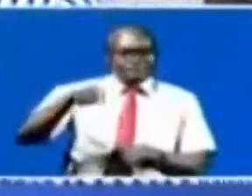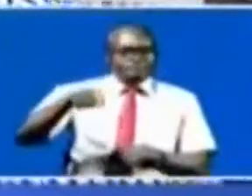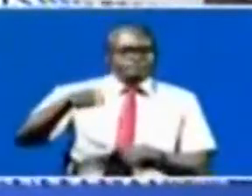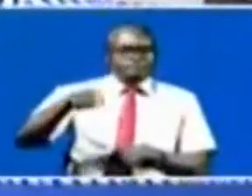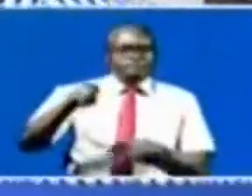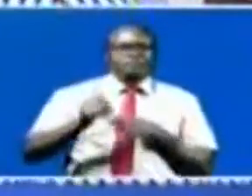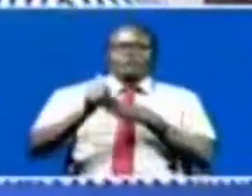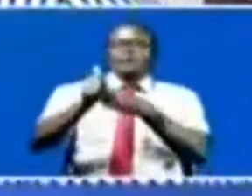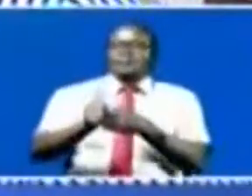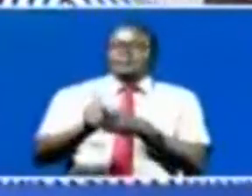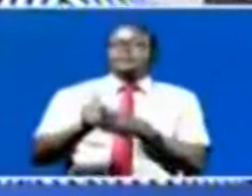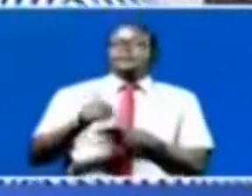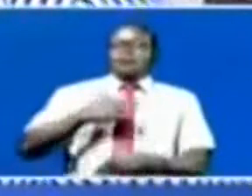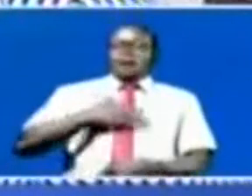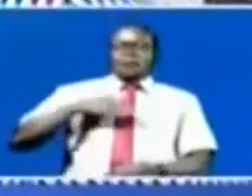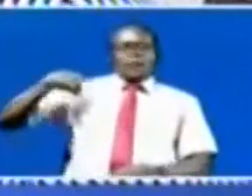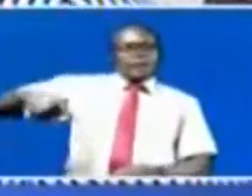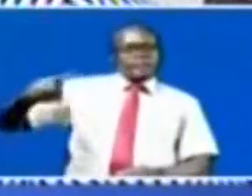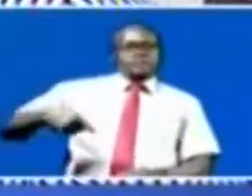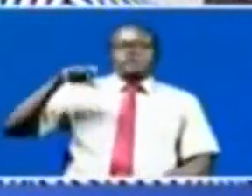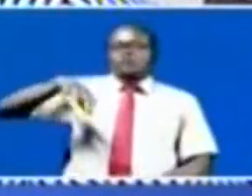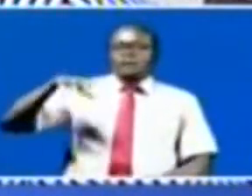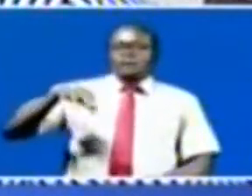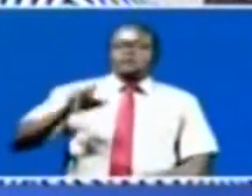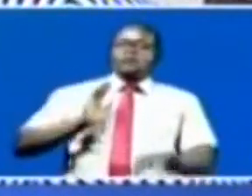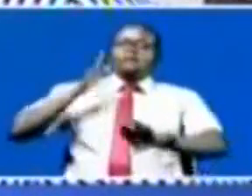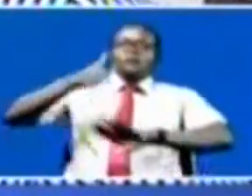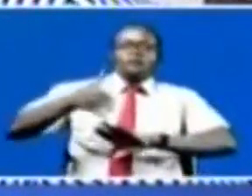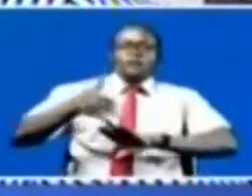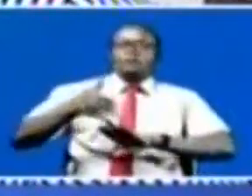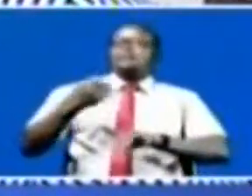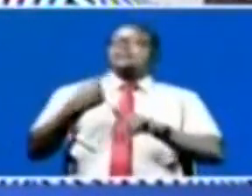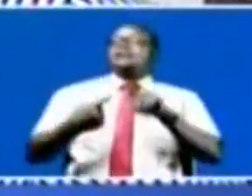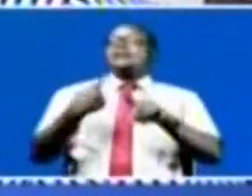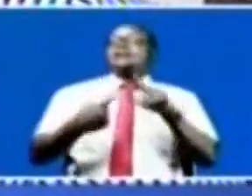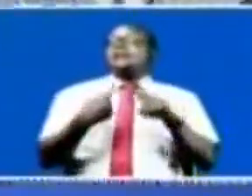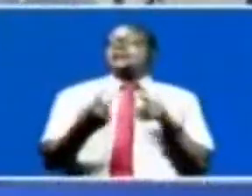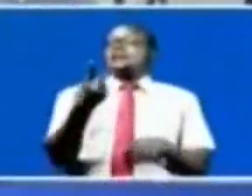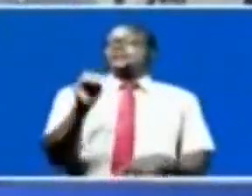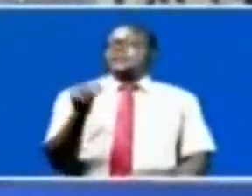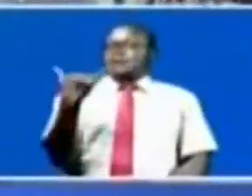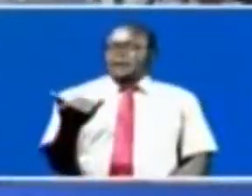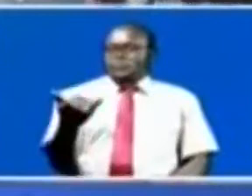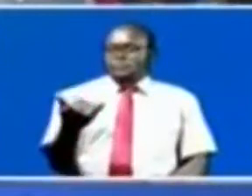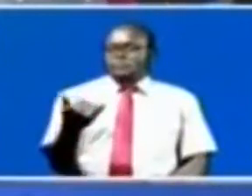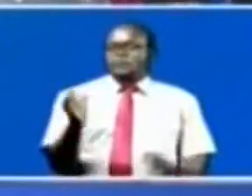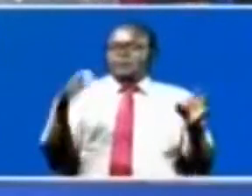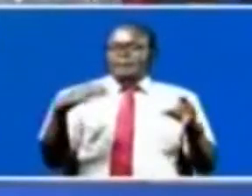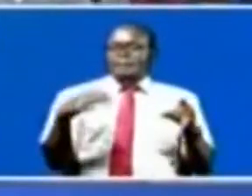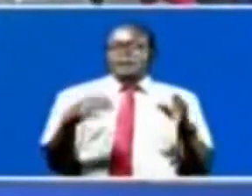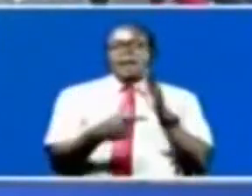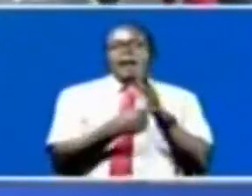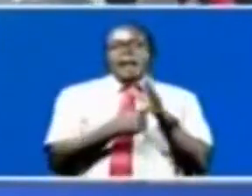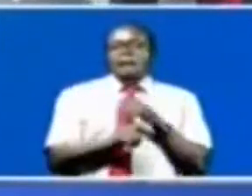hii industry yetu ya matatu kwa muda wa miaka 20 sasa. There is a company going by the